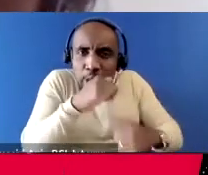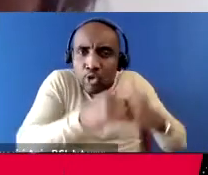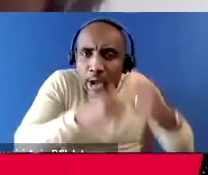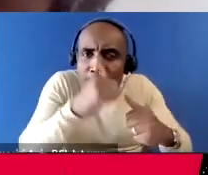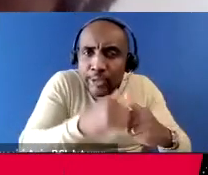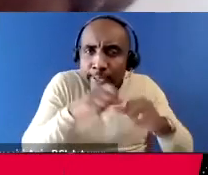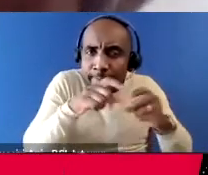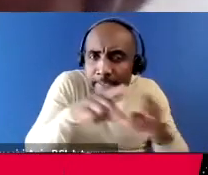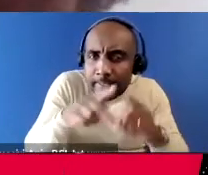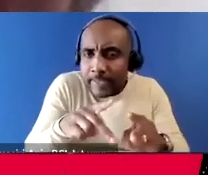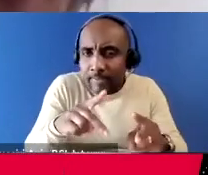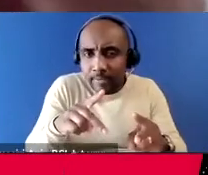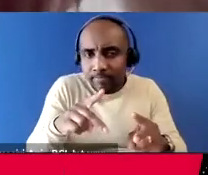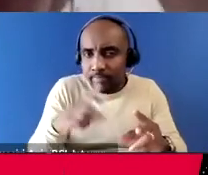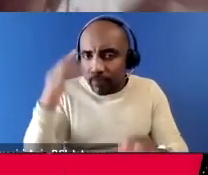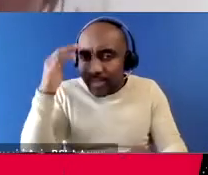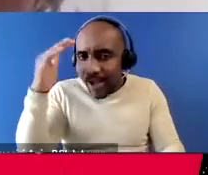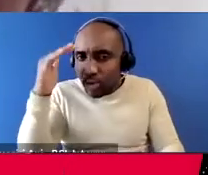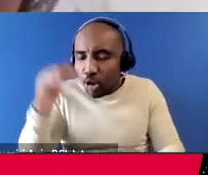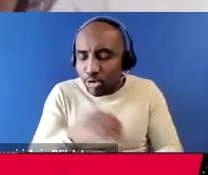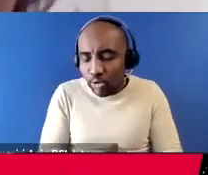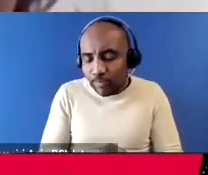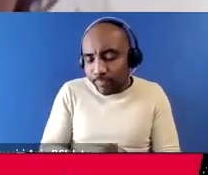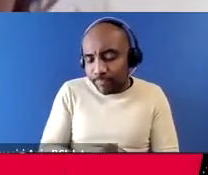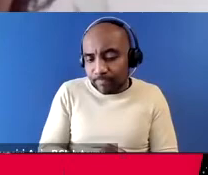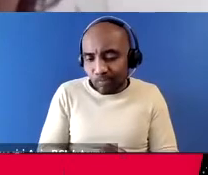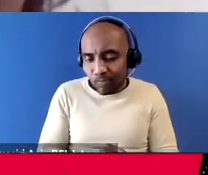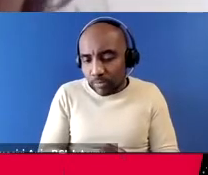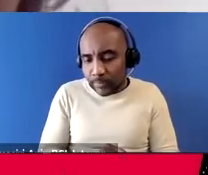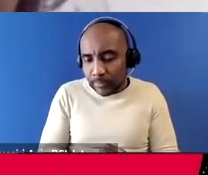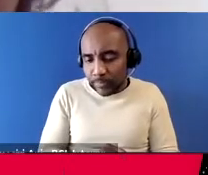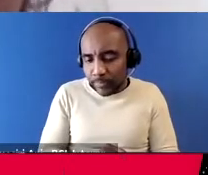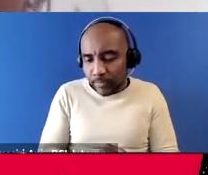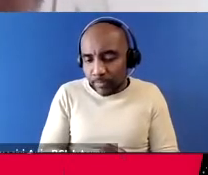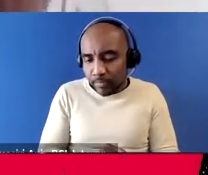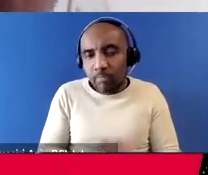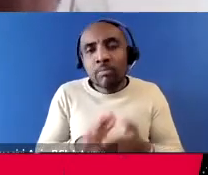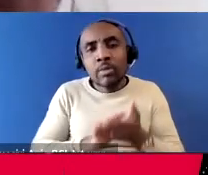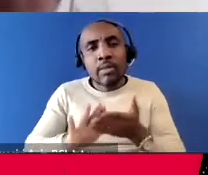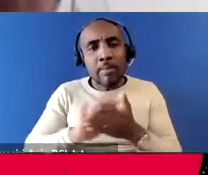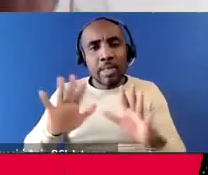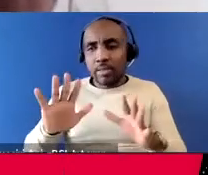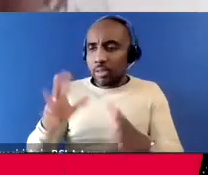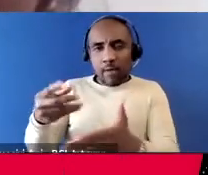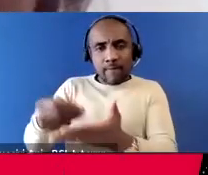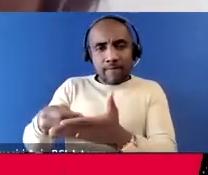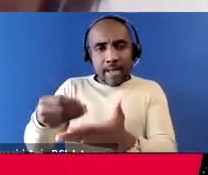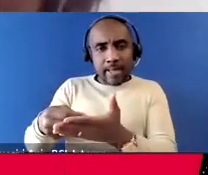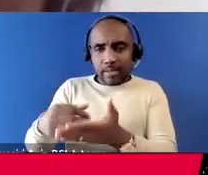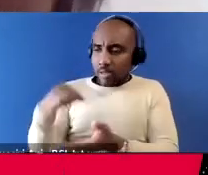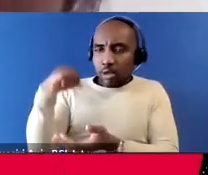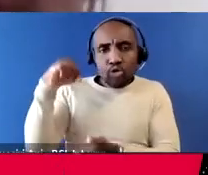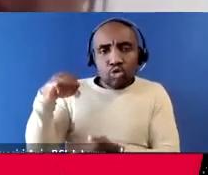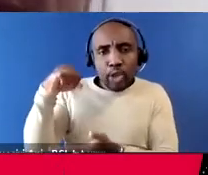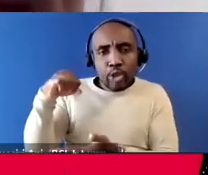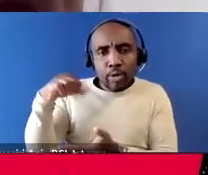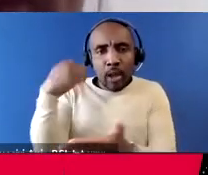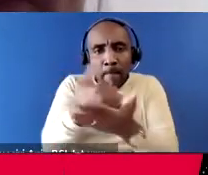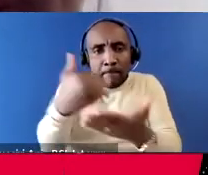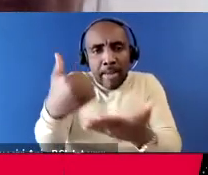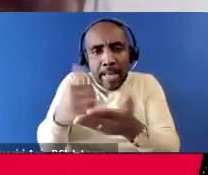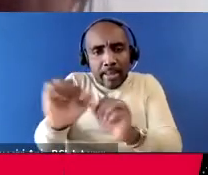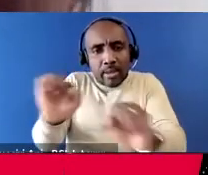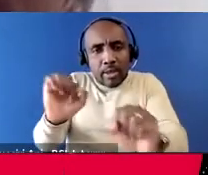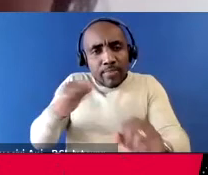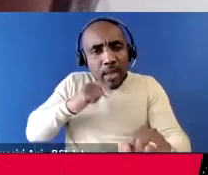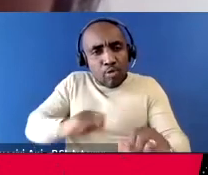one hand, there's a very important role of things like export credits, which is the